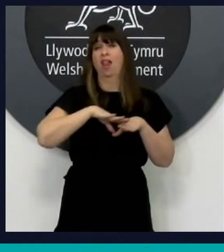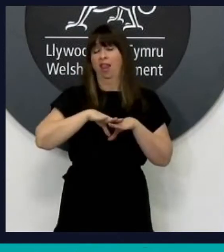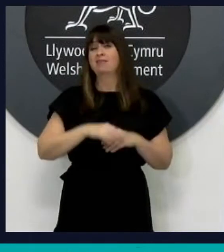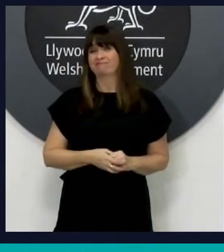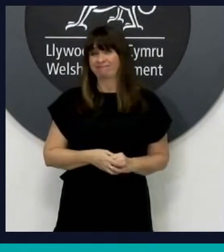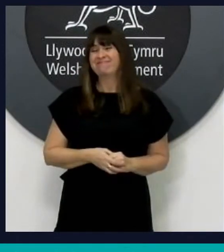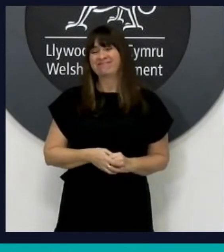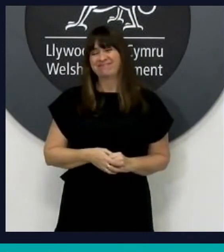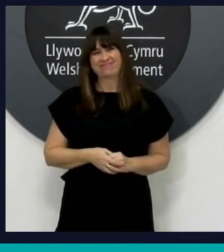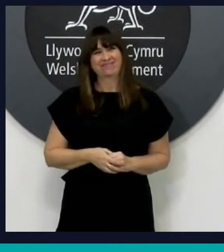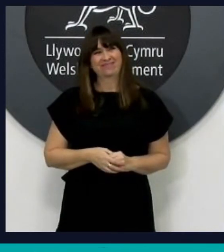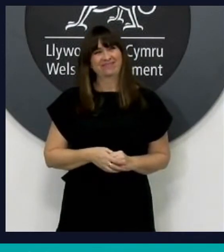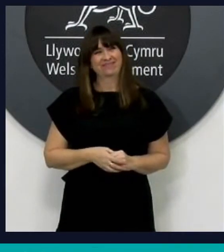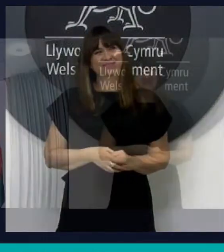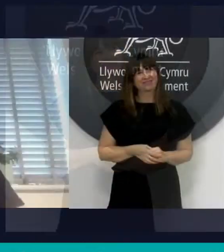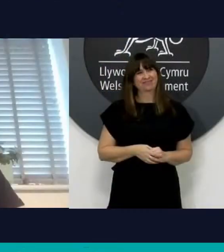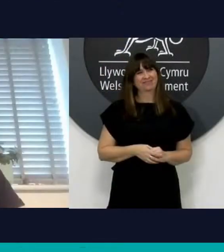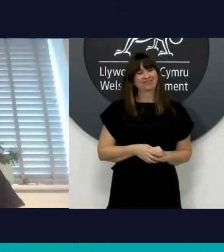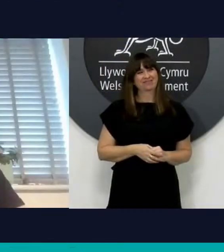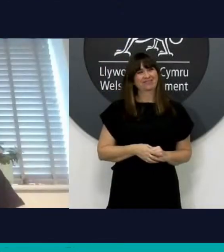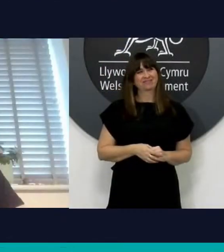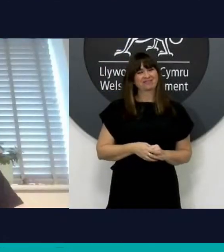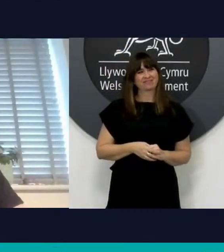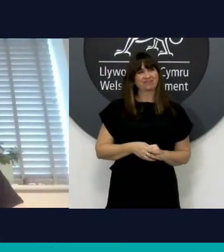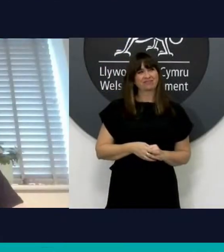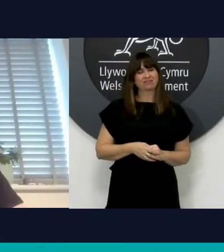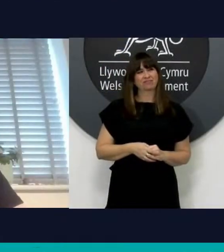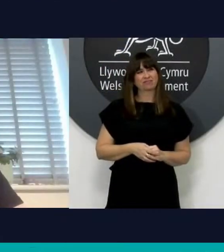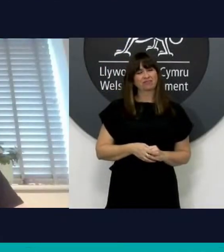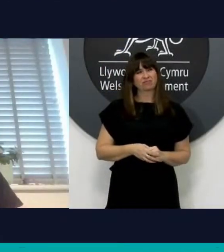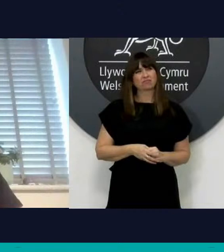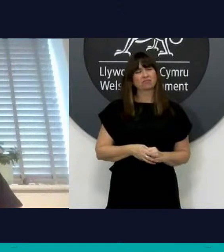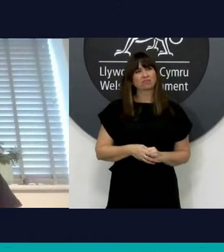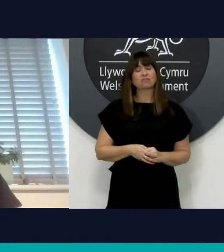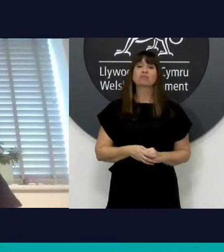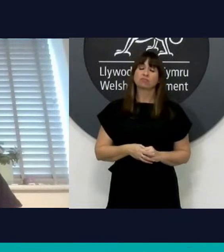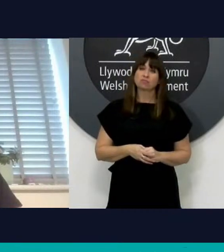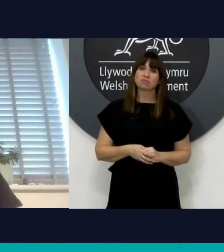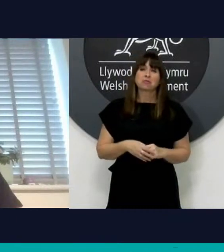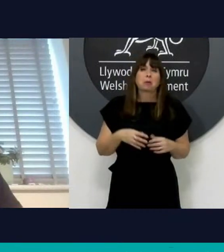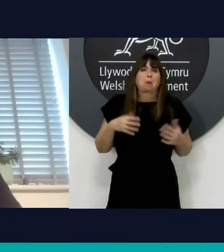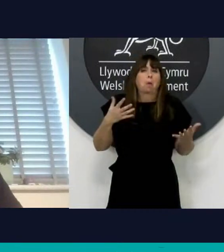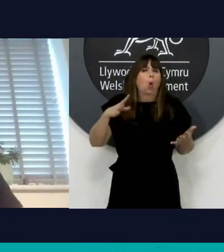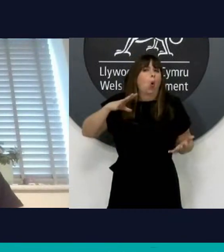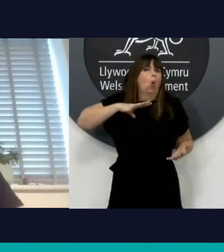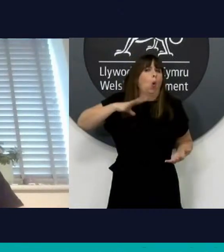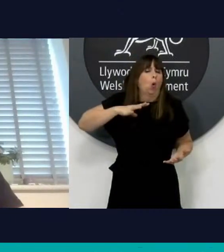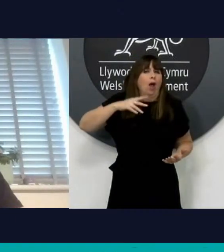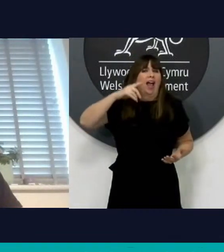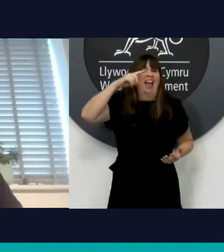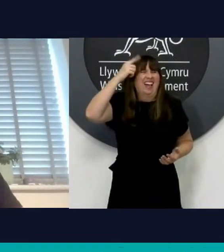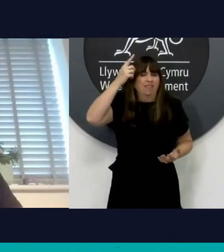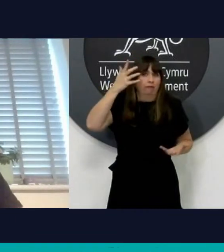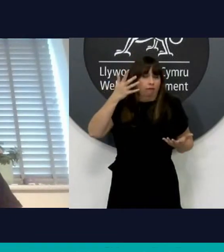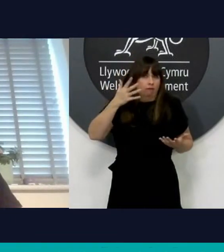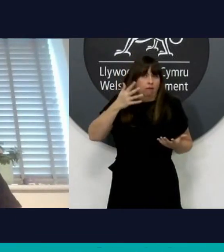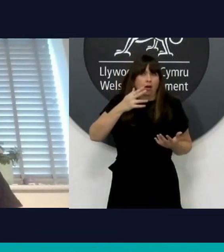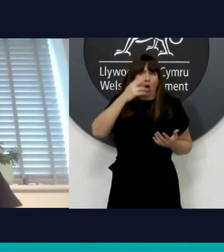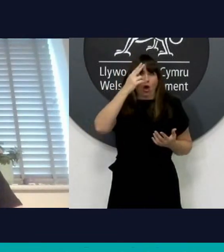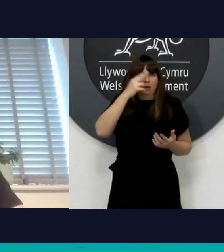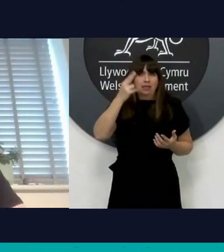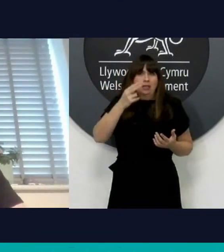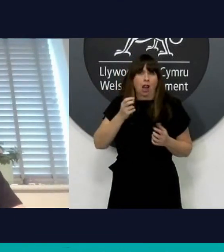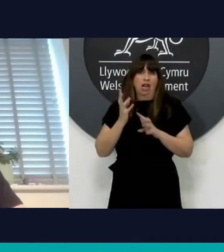home. Thank you very much indeed. And secondly, in the event that cases and hospital admissions do